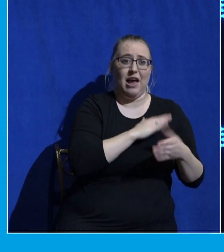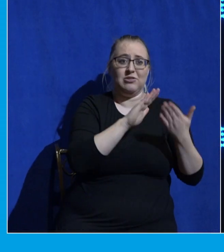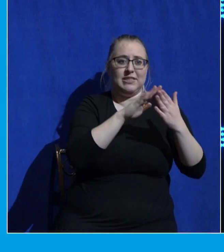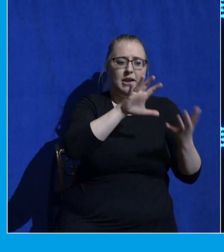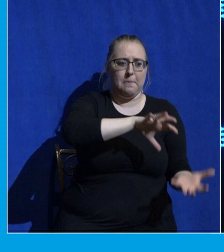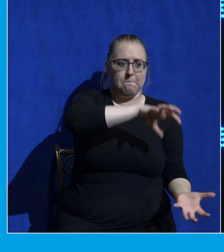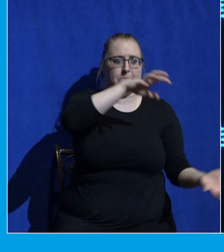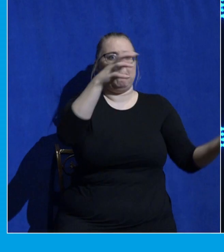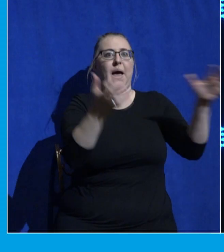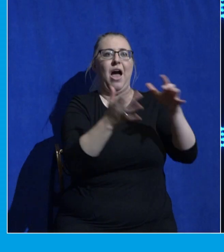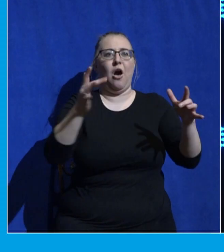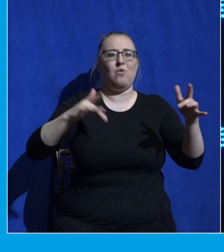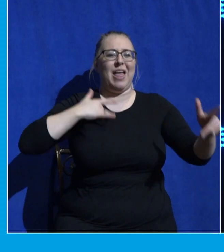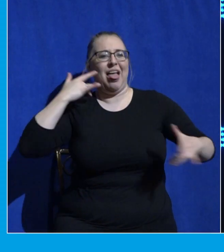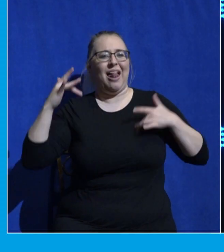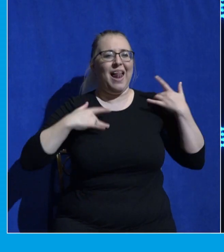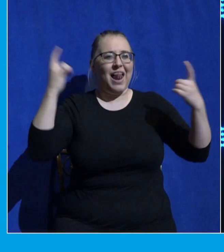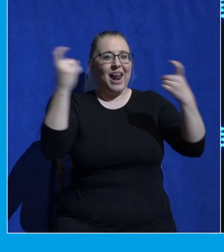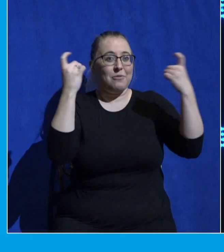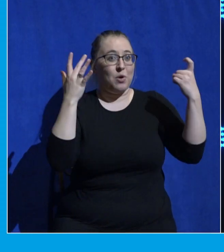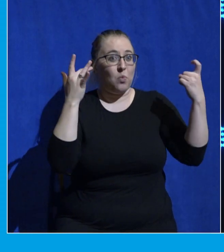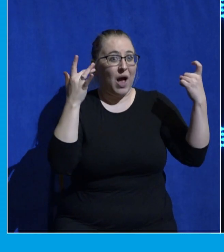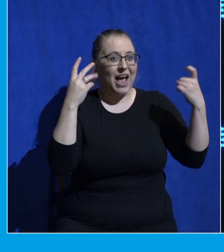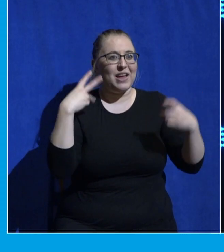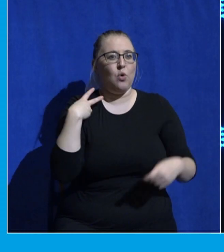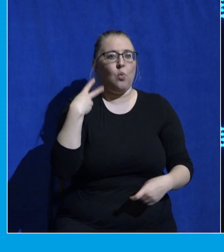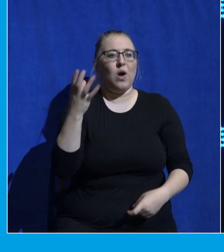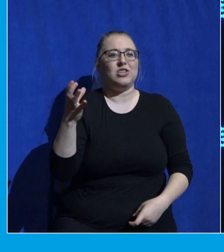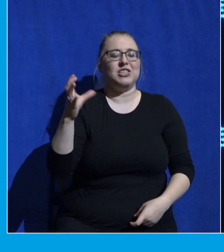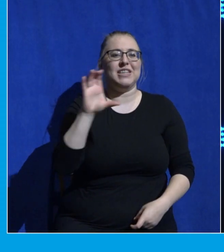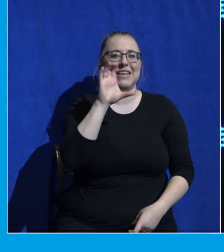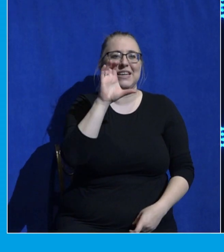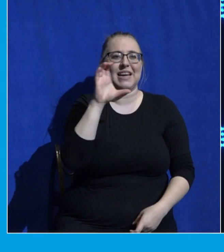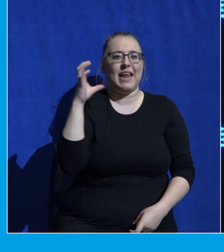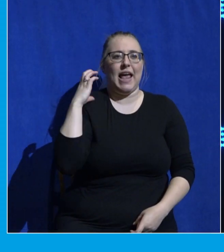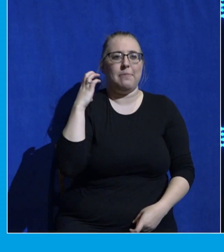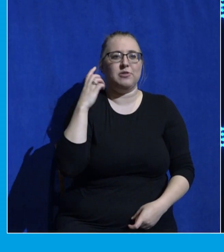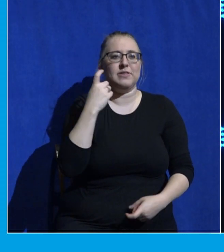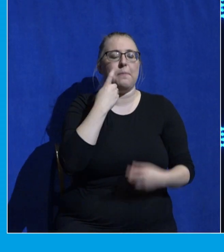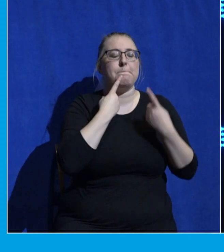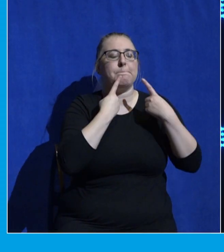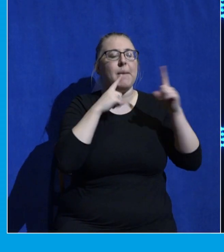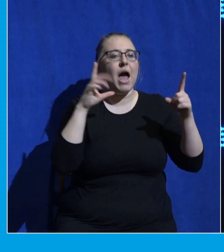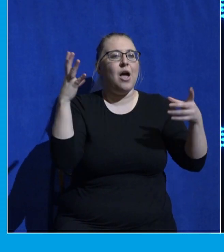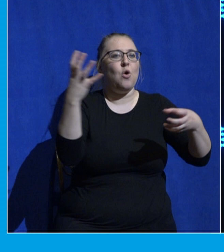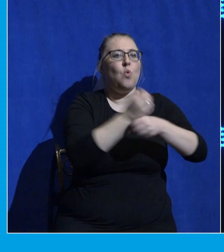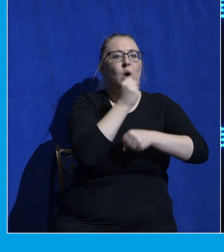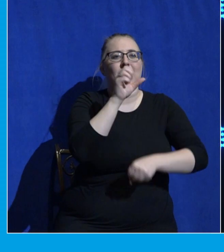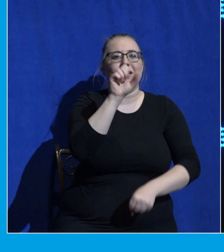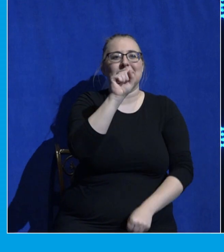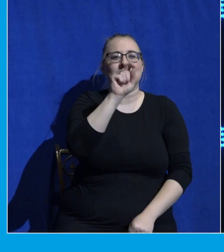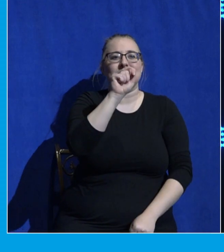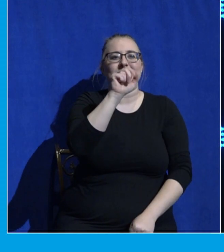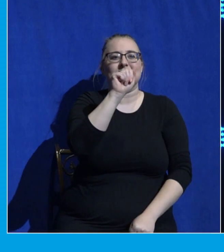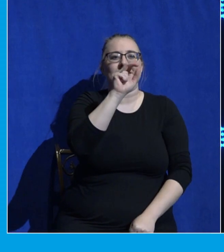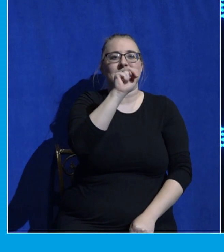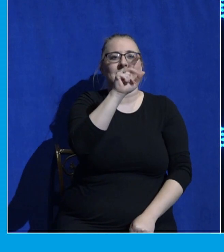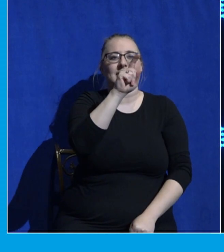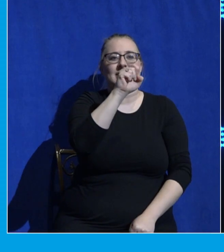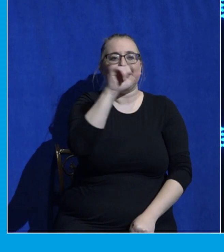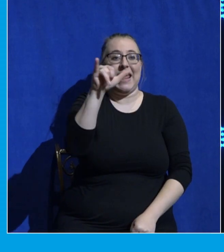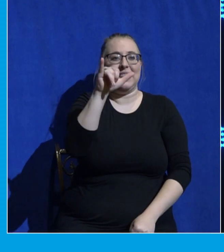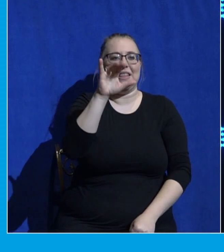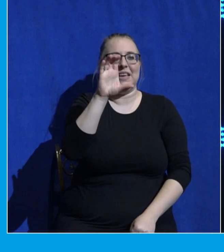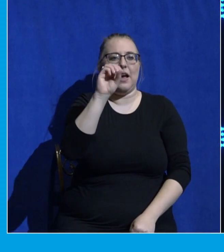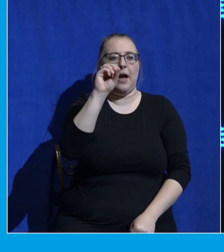down in jubilation. Why? Because the Washington Capitals had finally won the Stanley Cup. Right? And you know this was a big deal